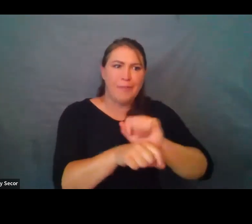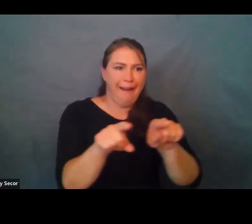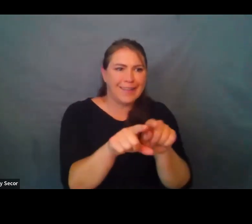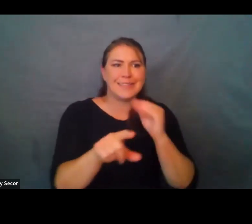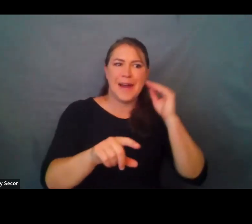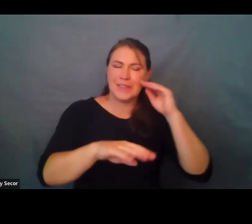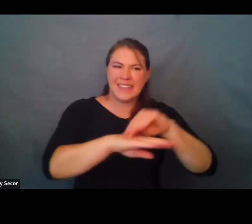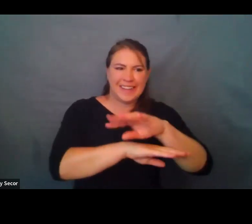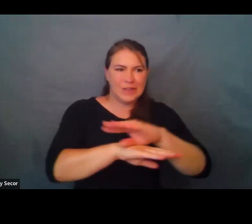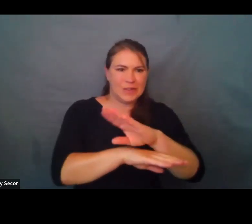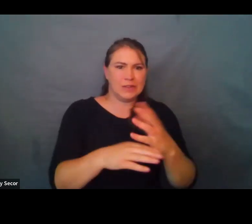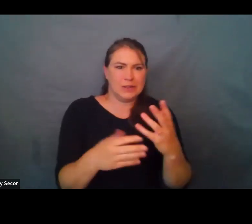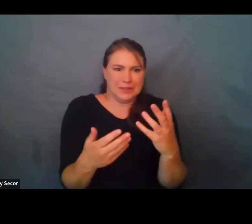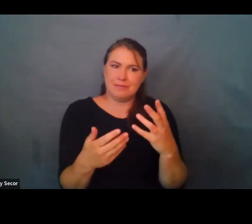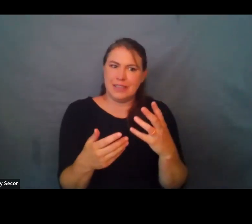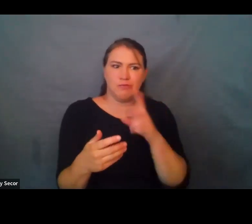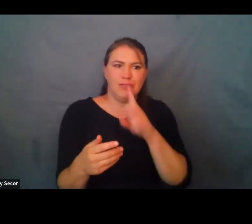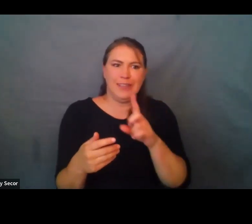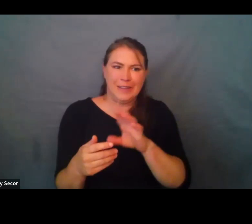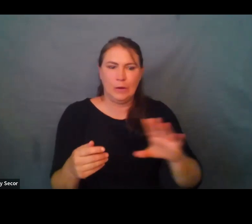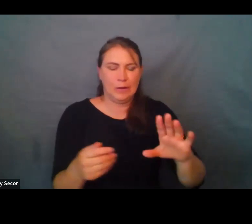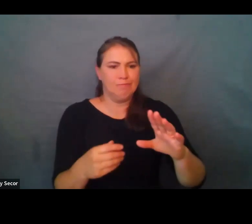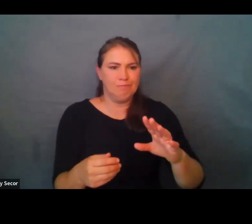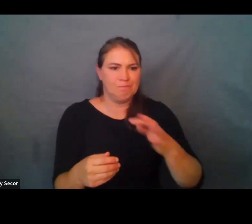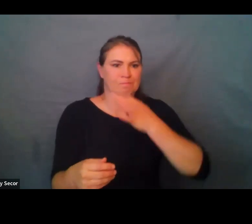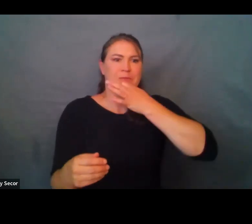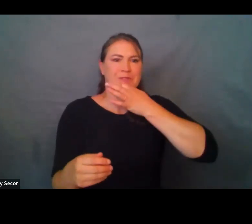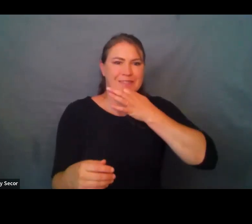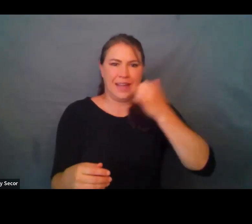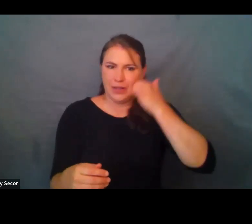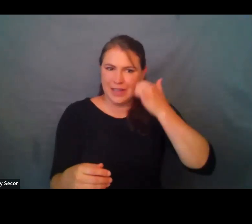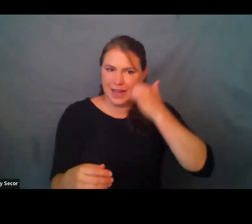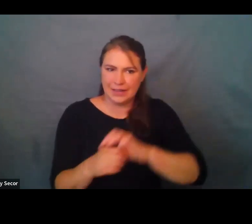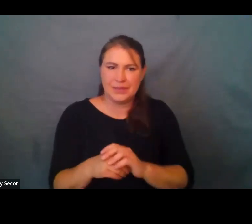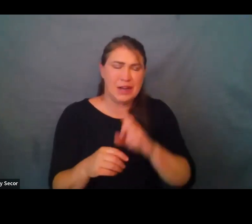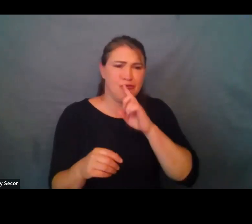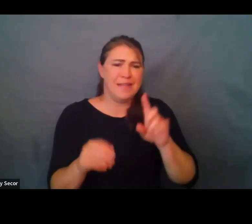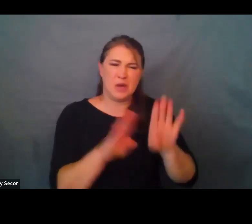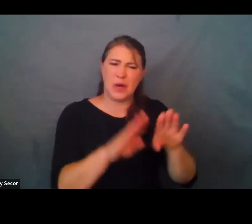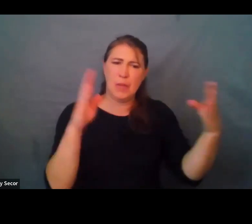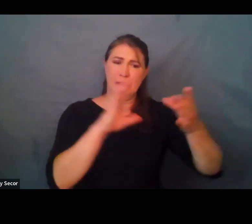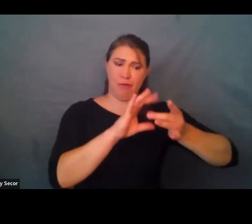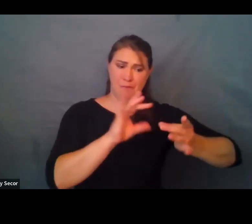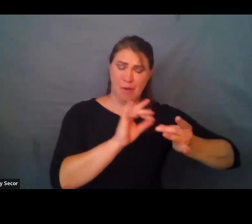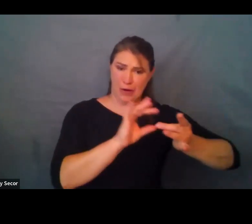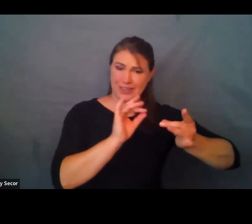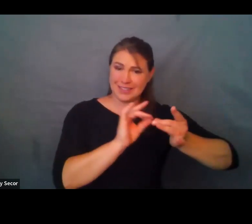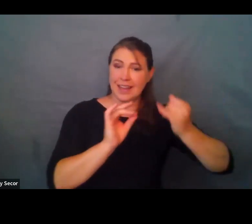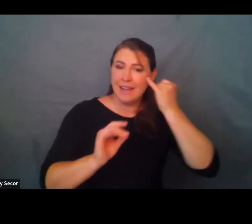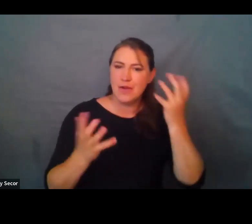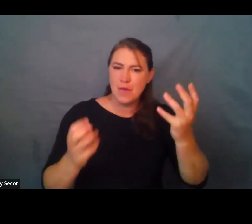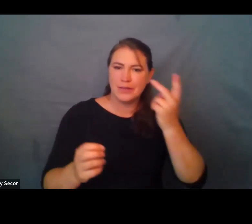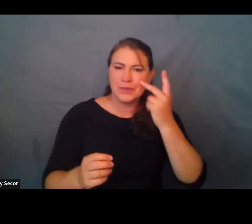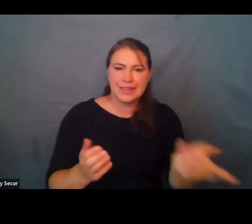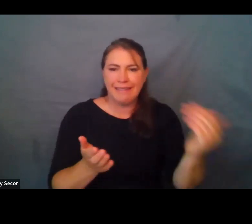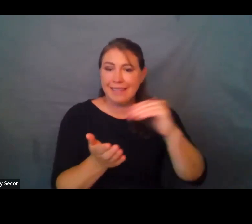say, wasn't Secretary Fudge's opening remarks just spot on? If you'd like to see it again, or if you didn't have the